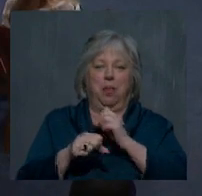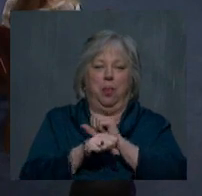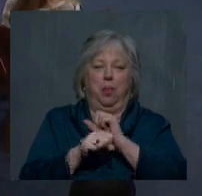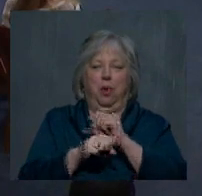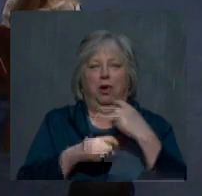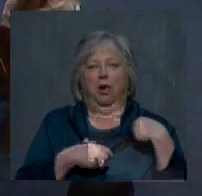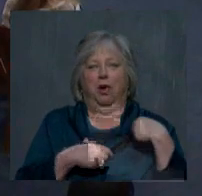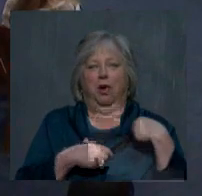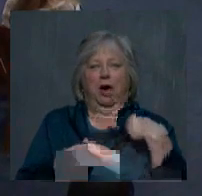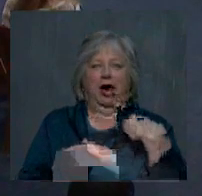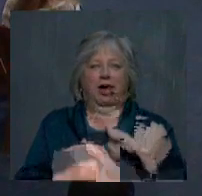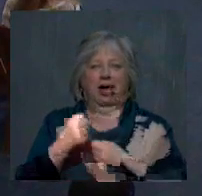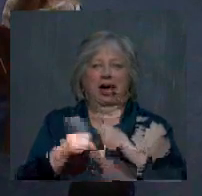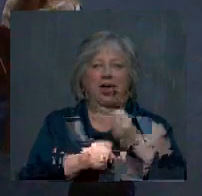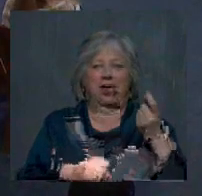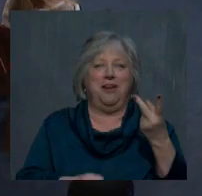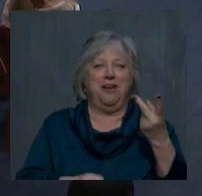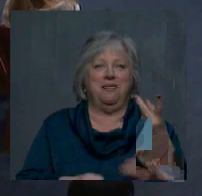about